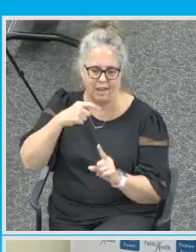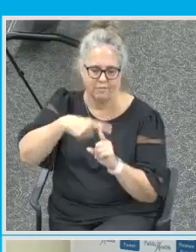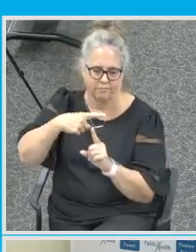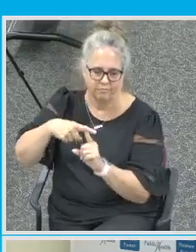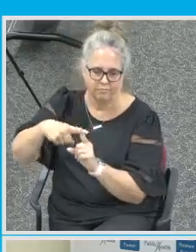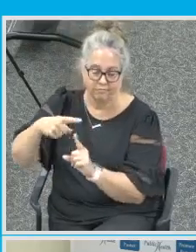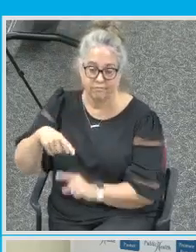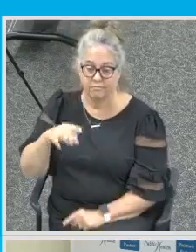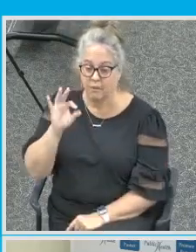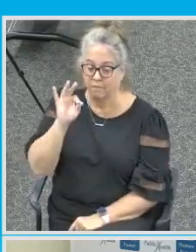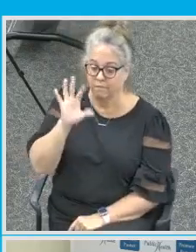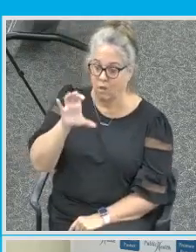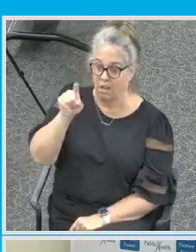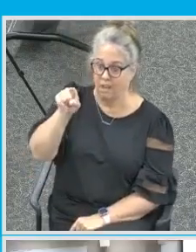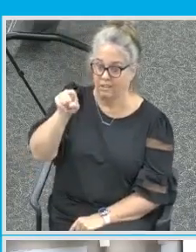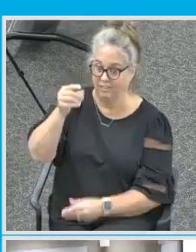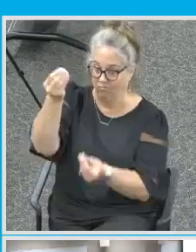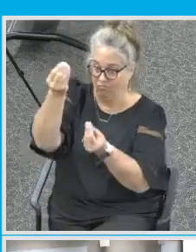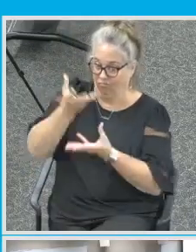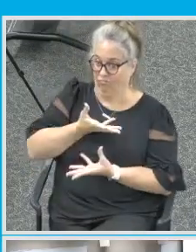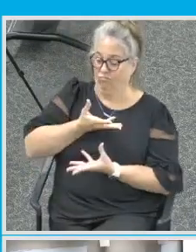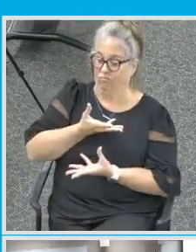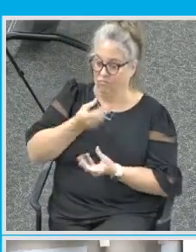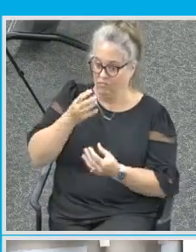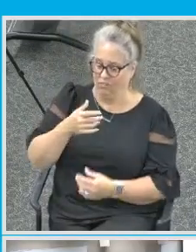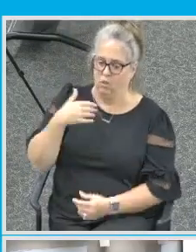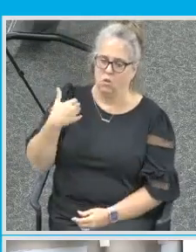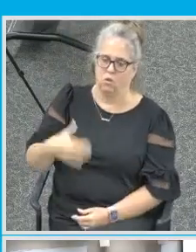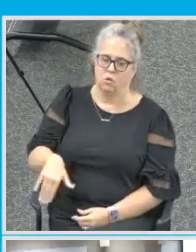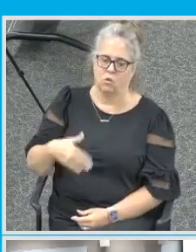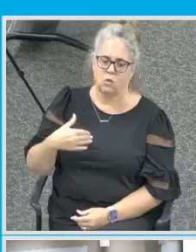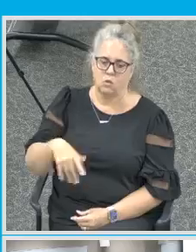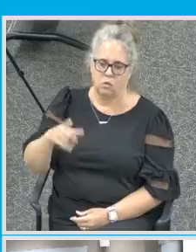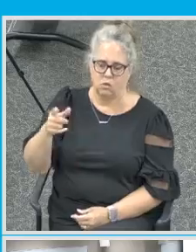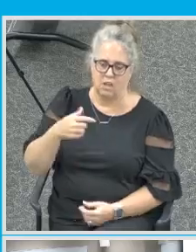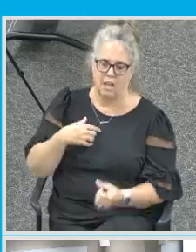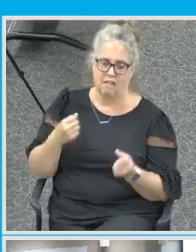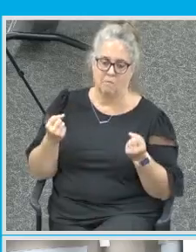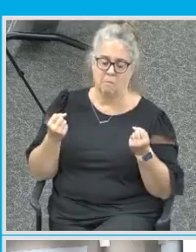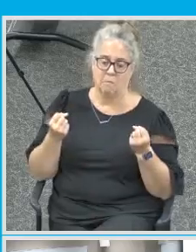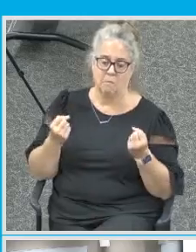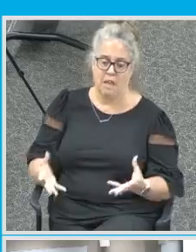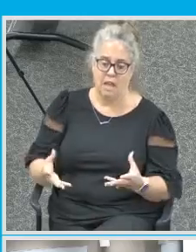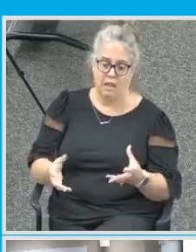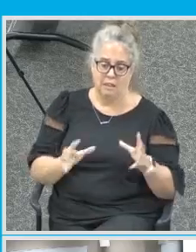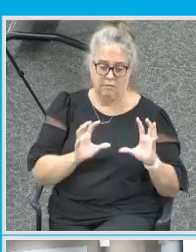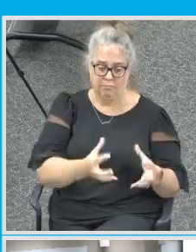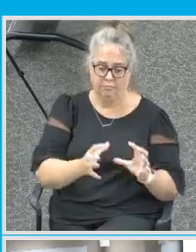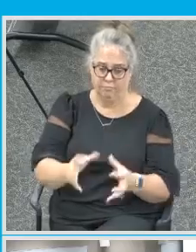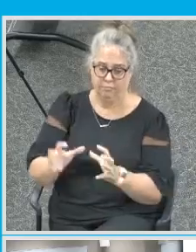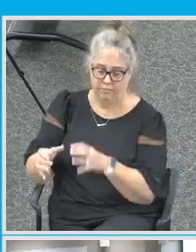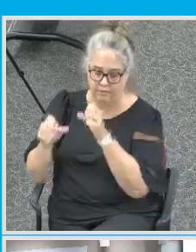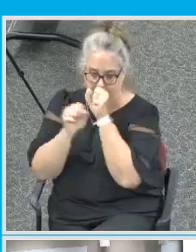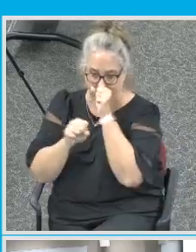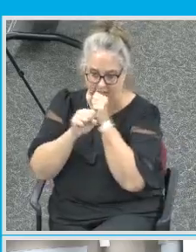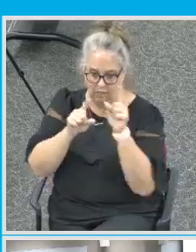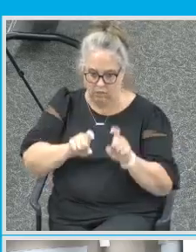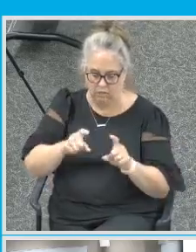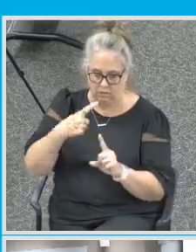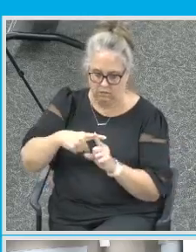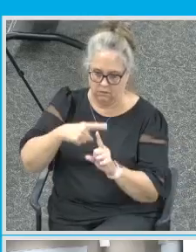us that they have actually multiple pools of mosquitoes that they tested, multiple samples of mosquitoes that they tested that are positive